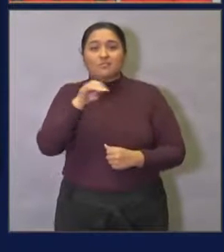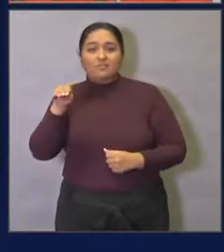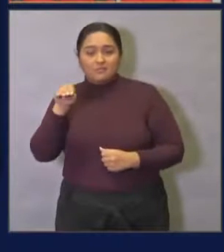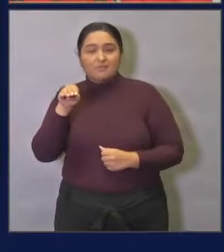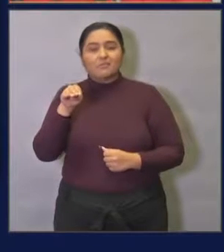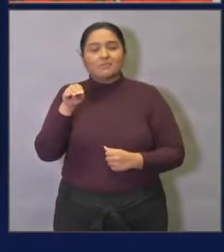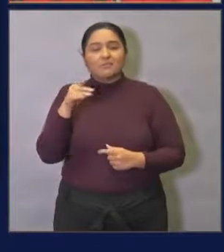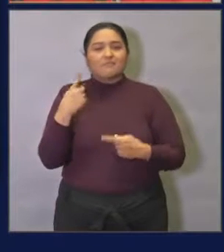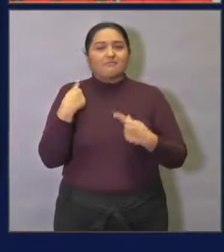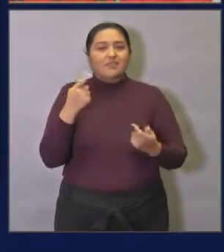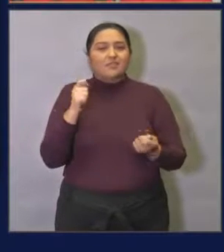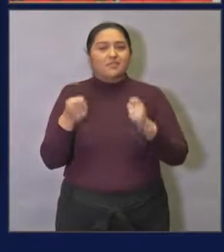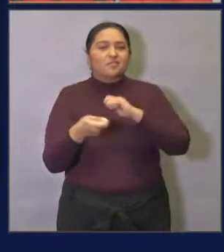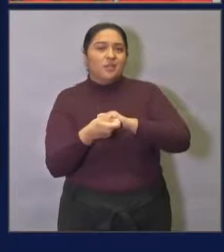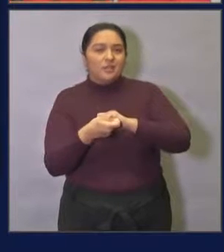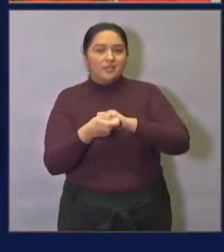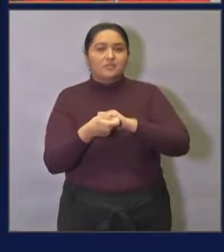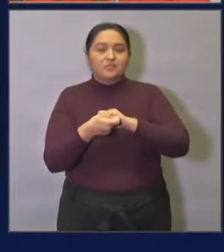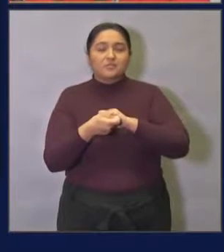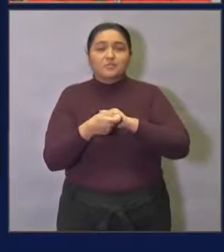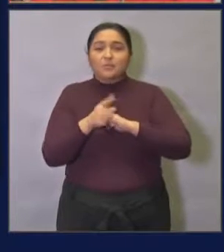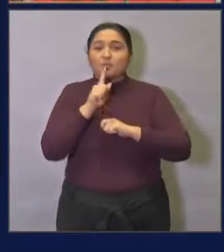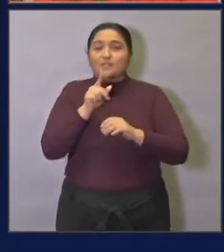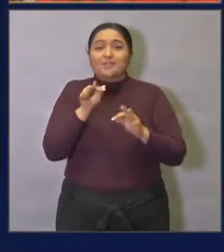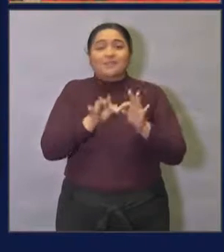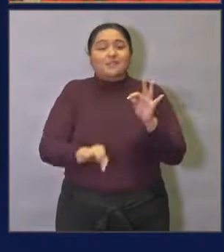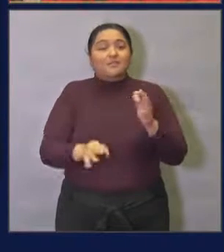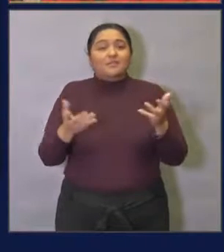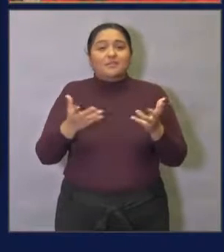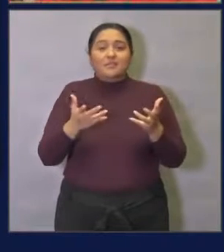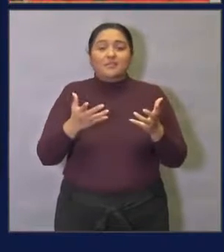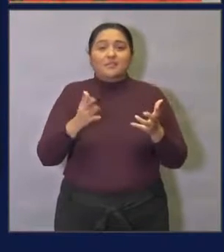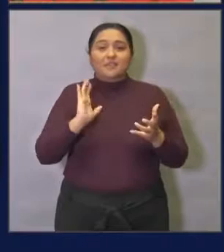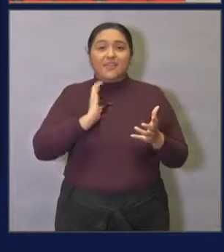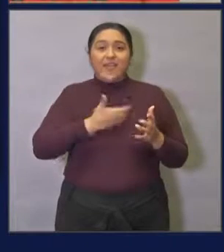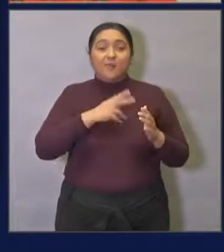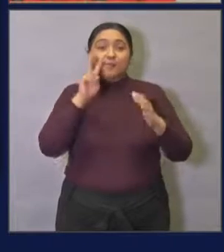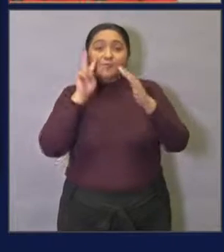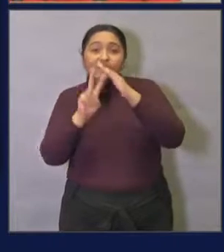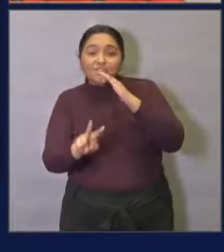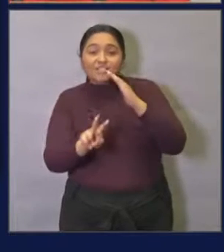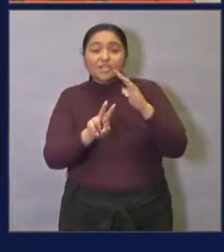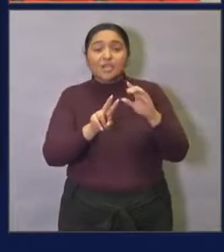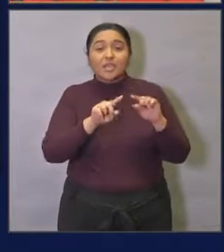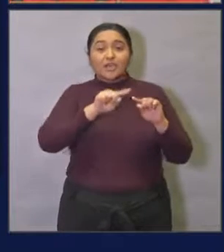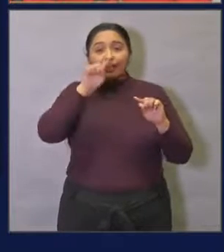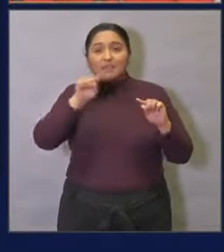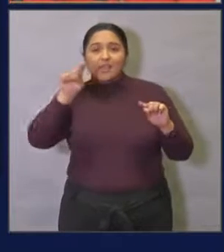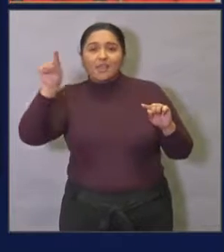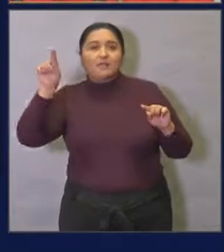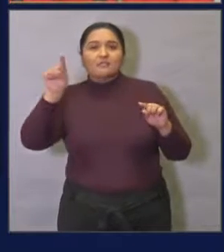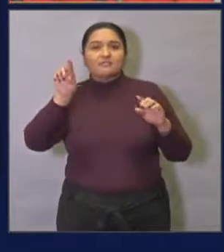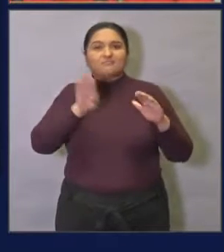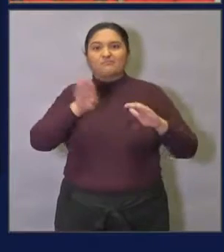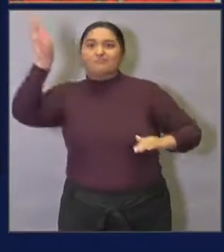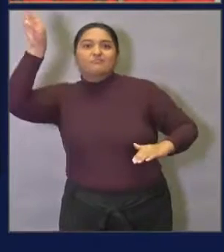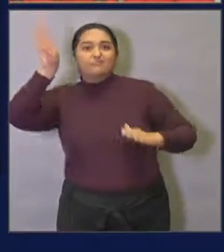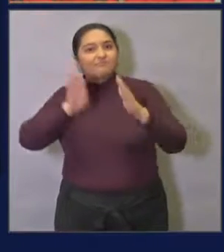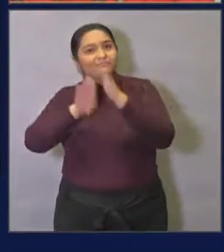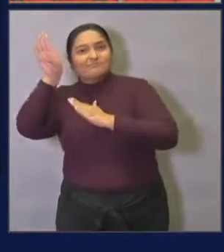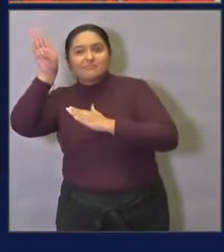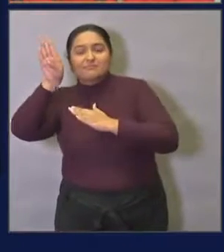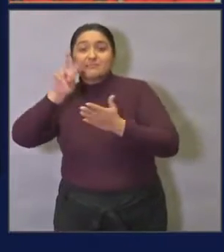have been changed. Simply put, we are off the grid in terms of our predictions and what we had predicted before, so we had to change the